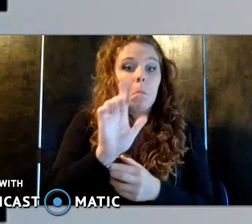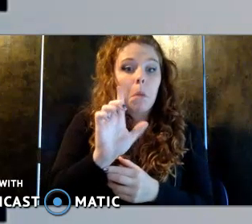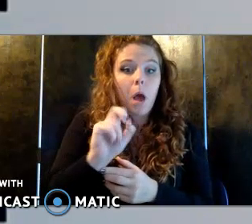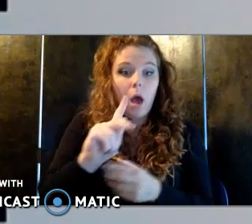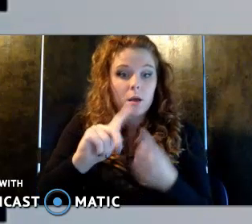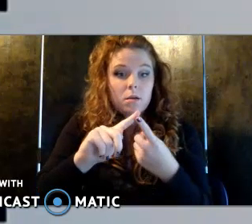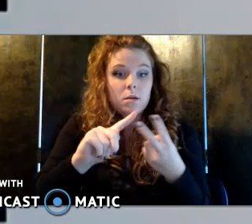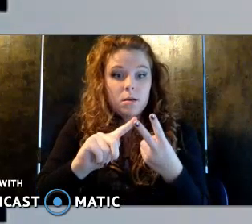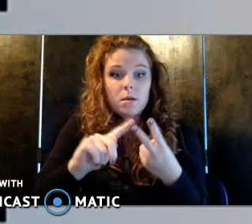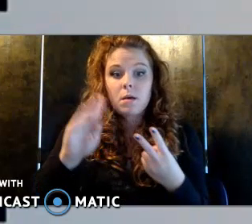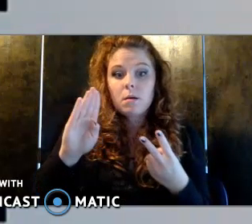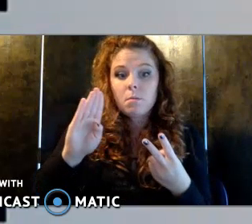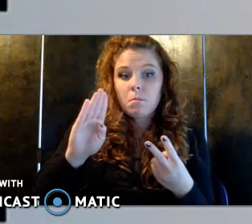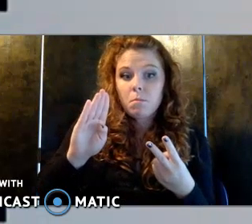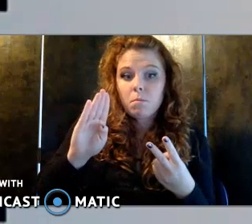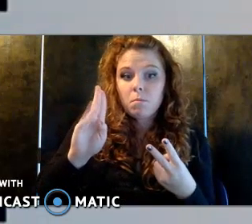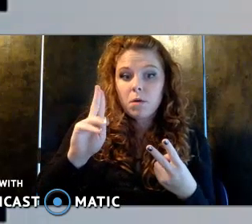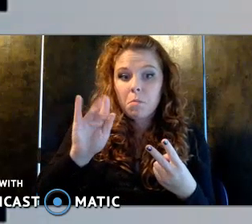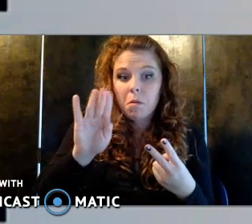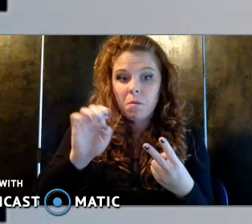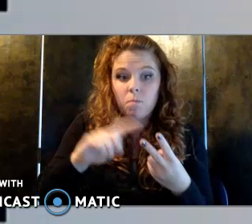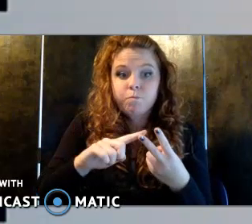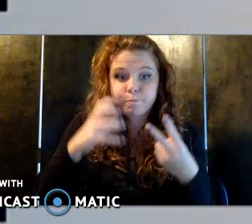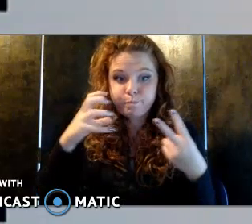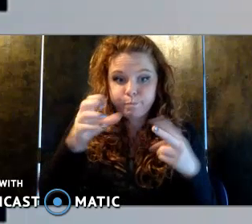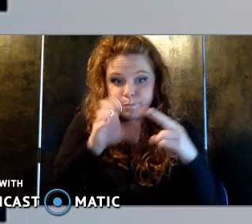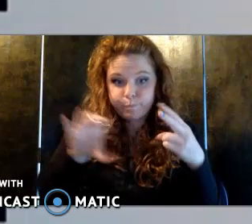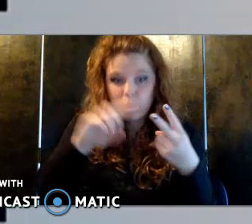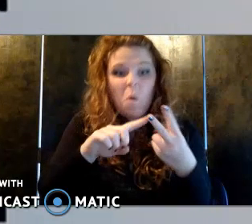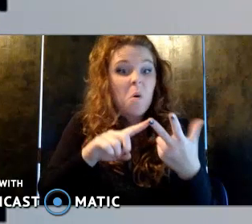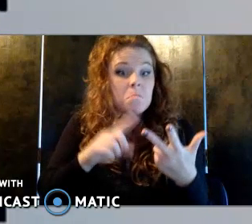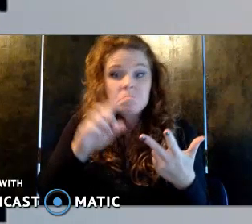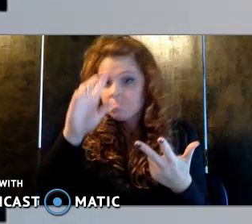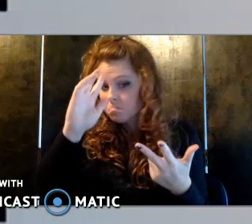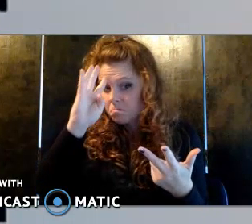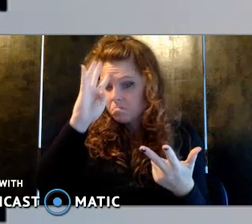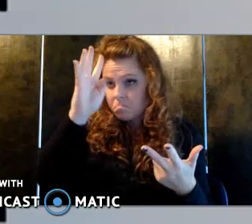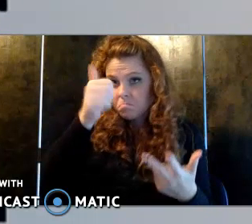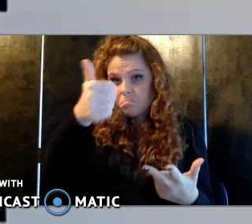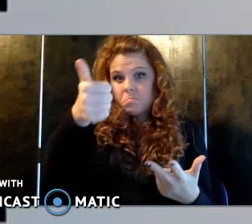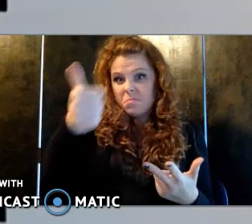bubble, or if you want to do some kind of fancy letter,